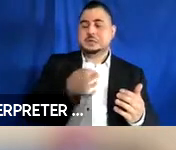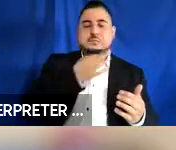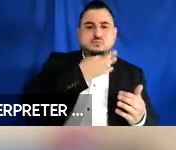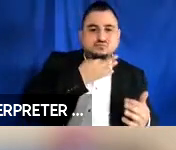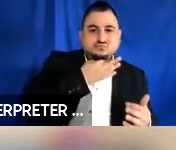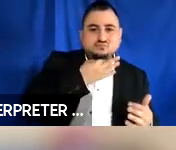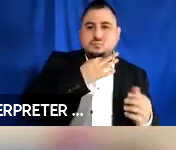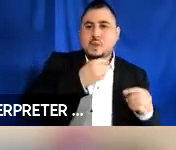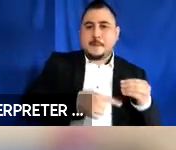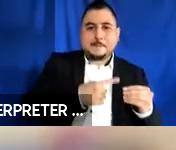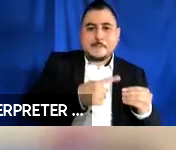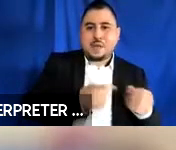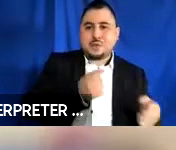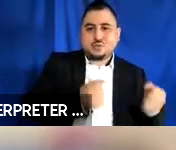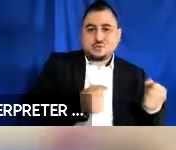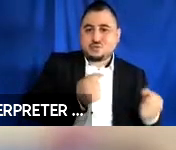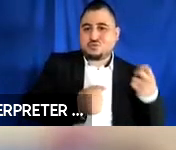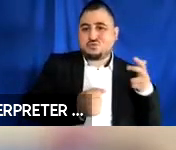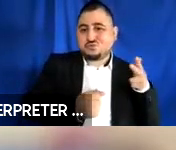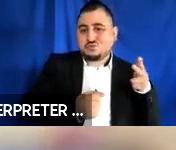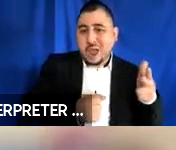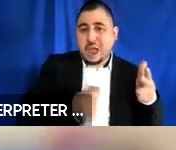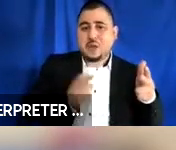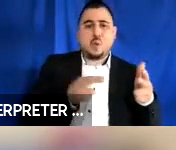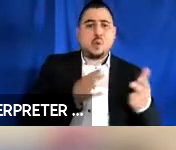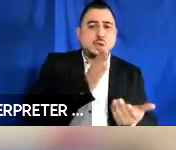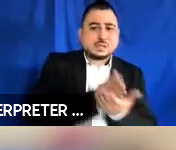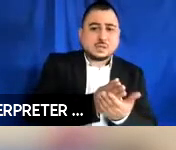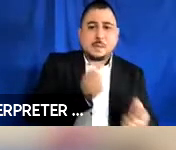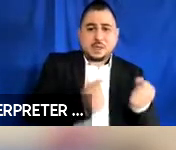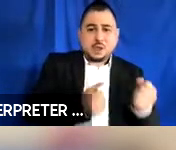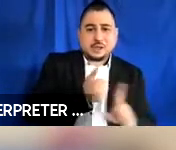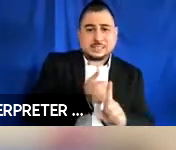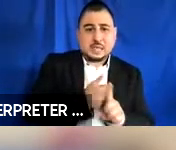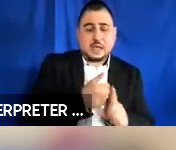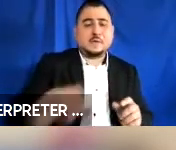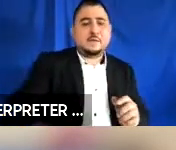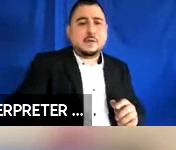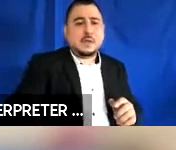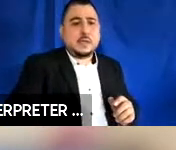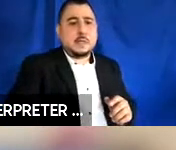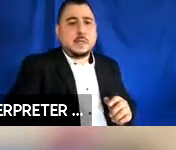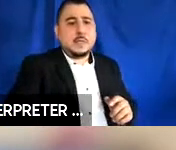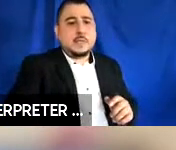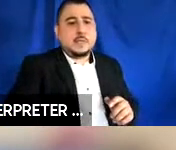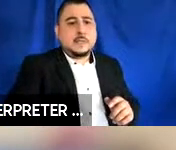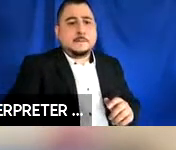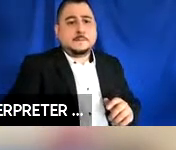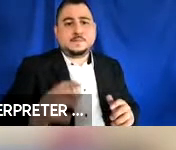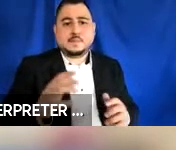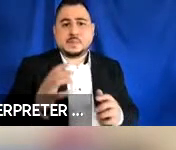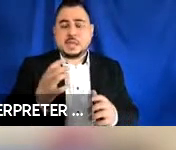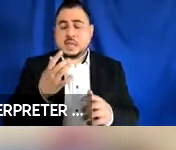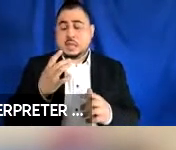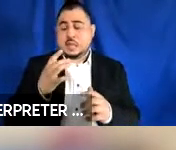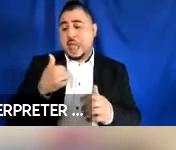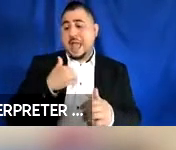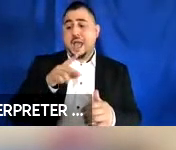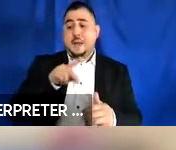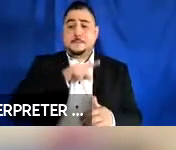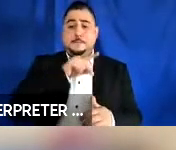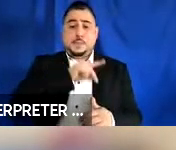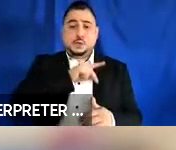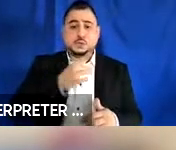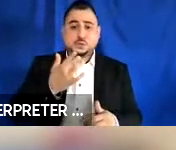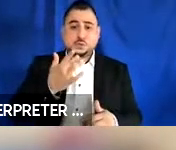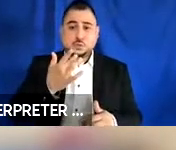about the ride, if they wanted to stop the car, that sort of thing. Did they express a personal preference to use their own phones